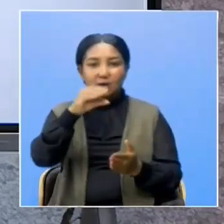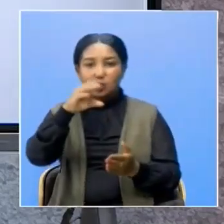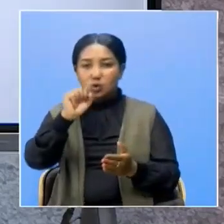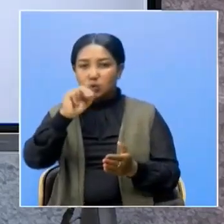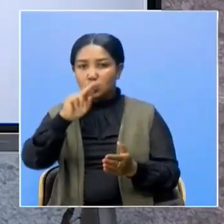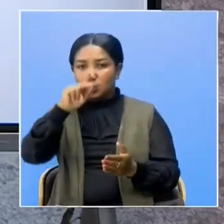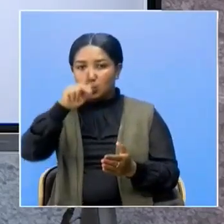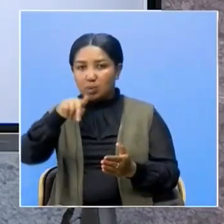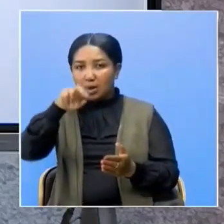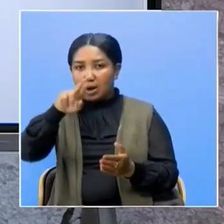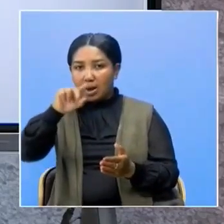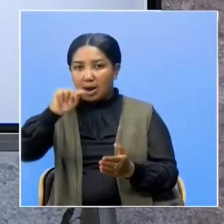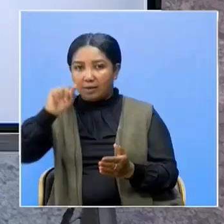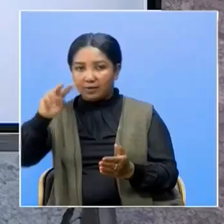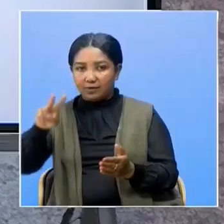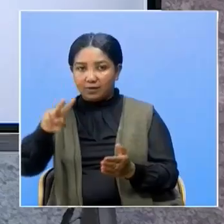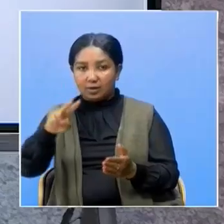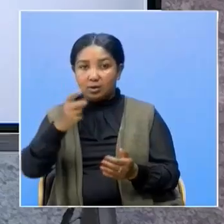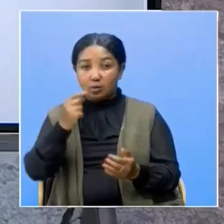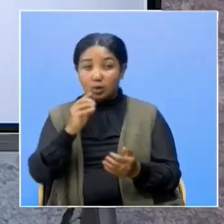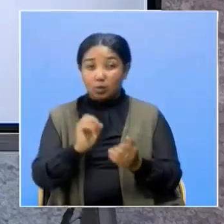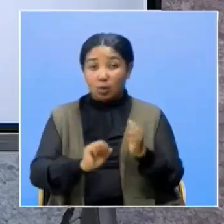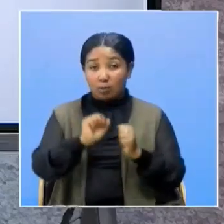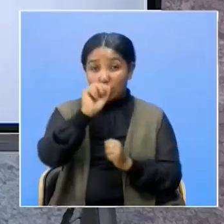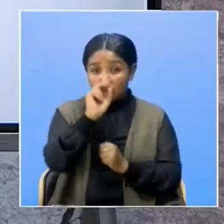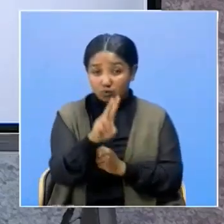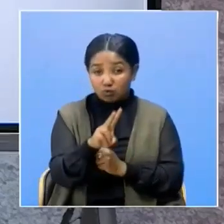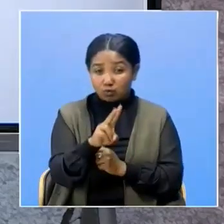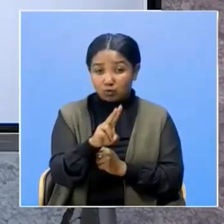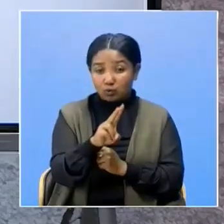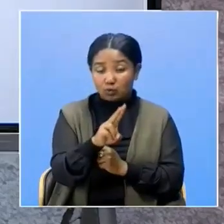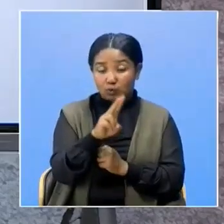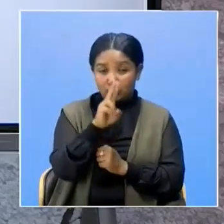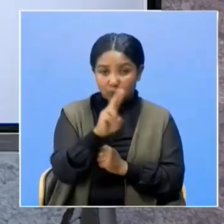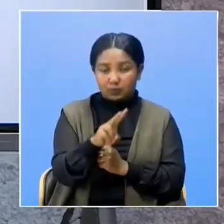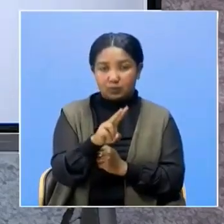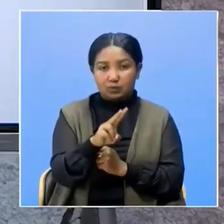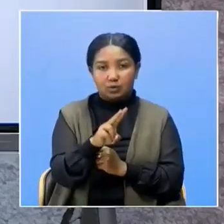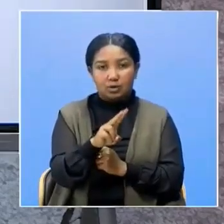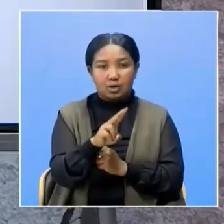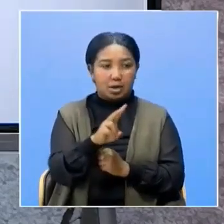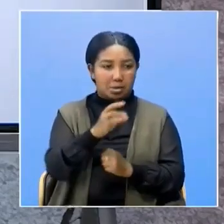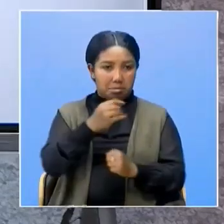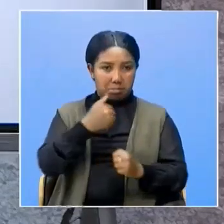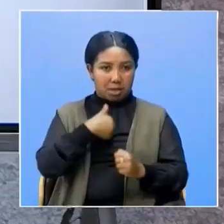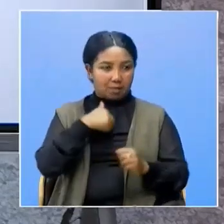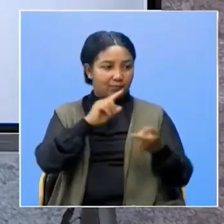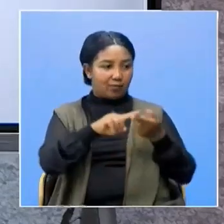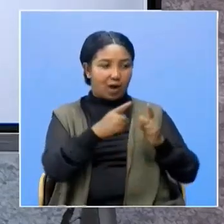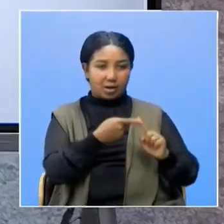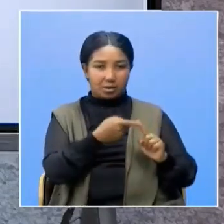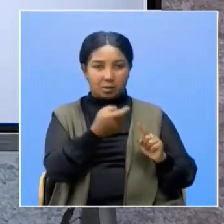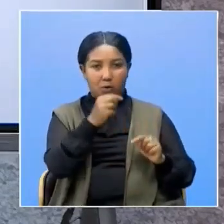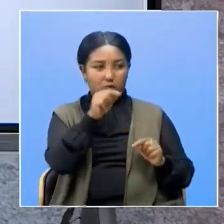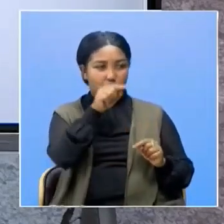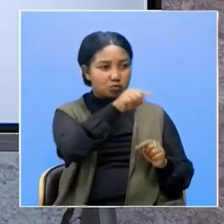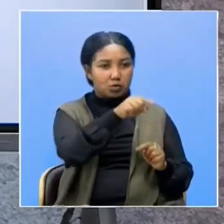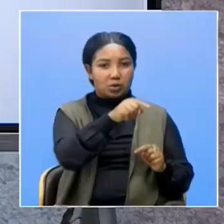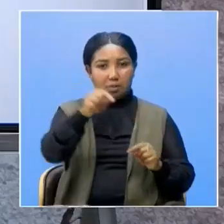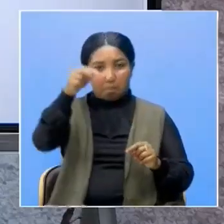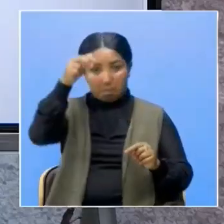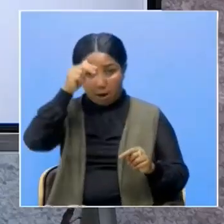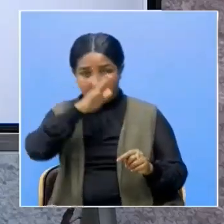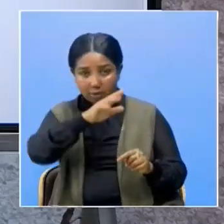So, when you are comparing two, okay, me and my friend, or you and your